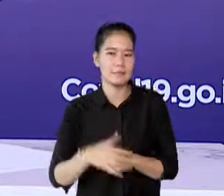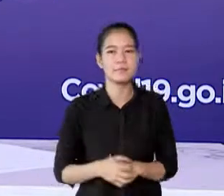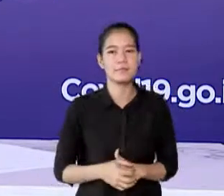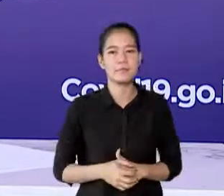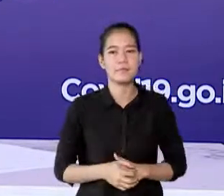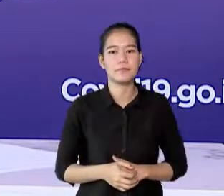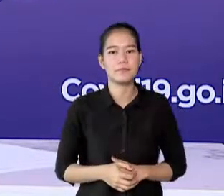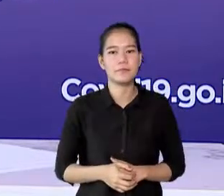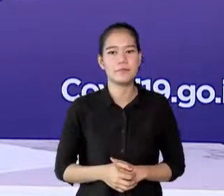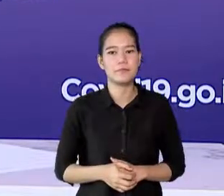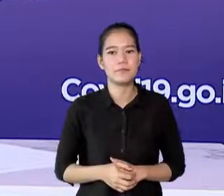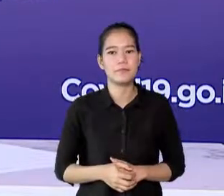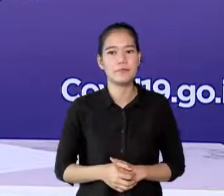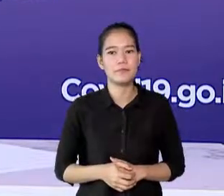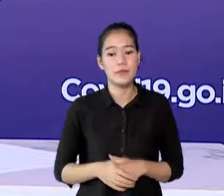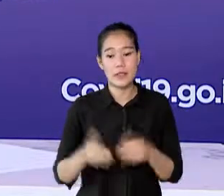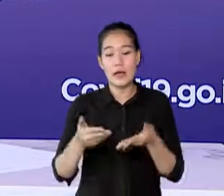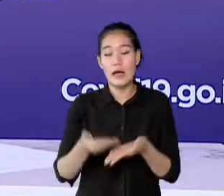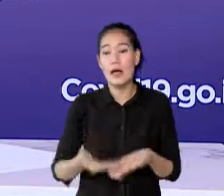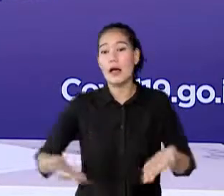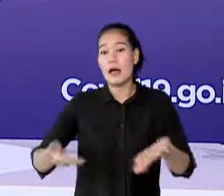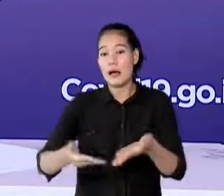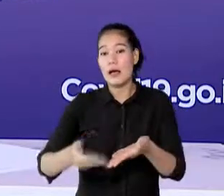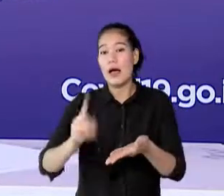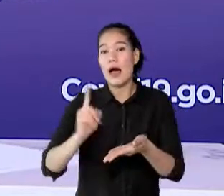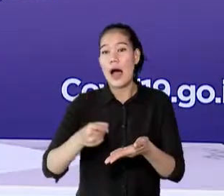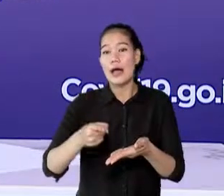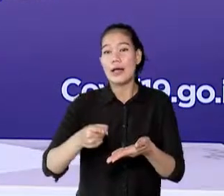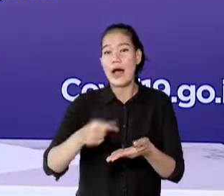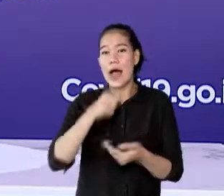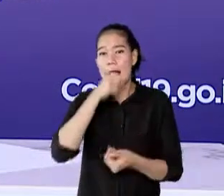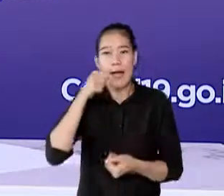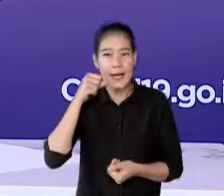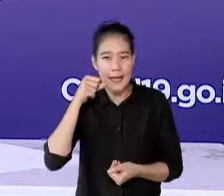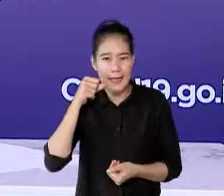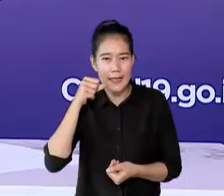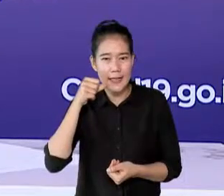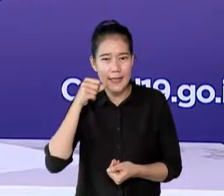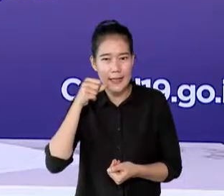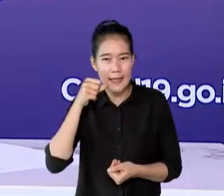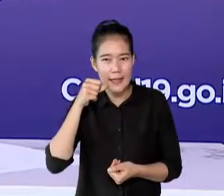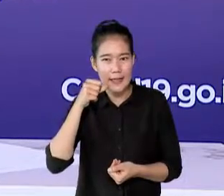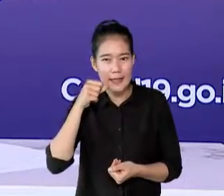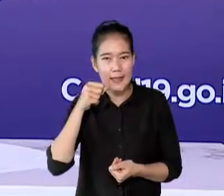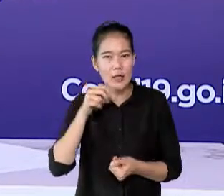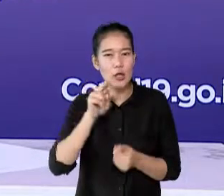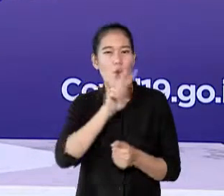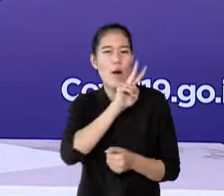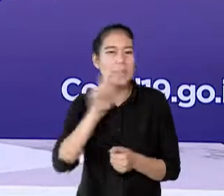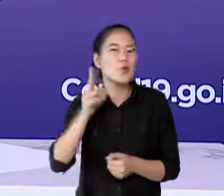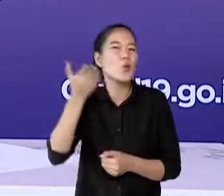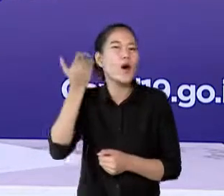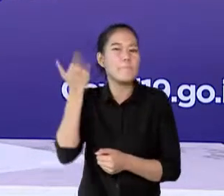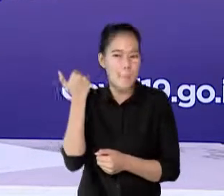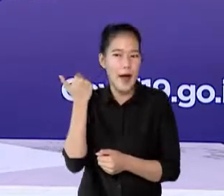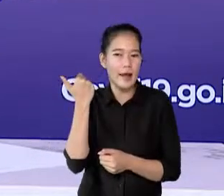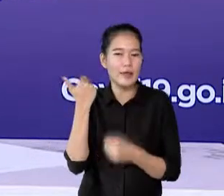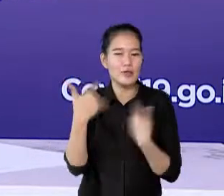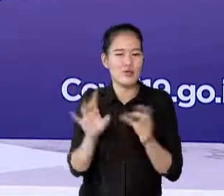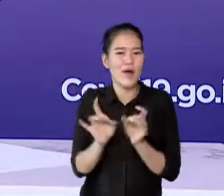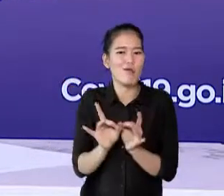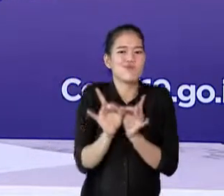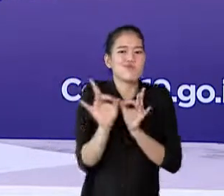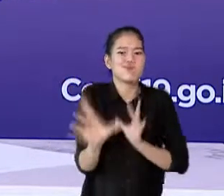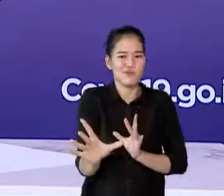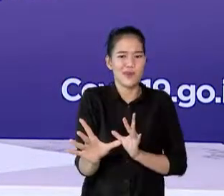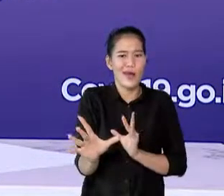cities. The increase in the number of the red zones area has occurred in the last 2 weeks and is different from the increase